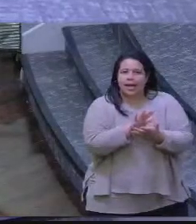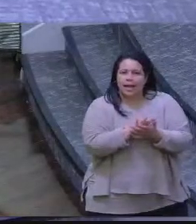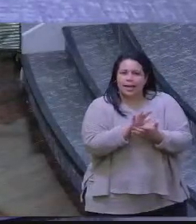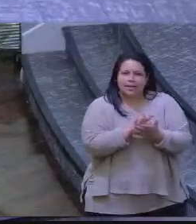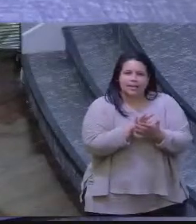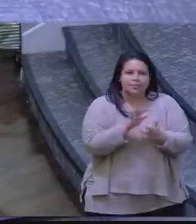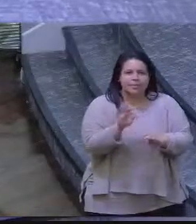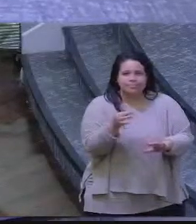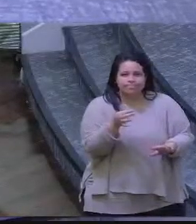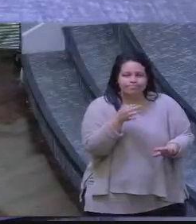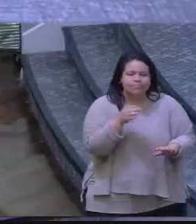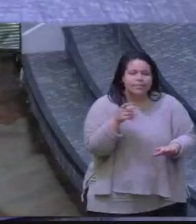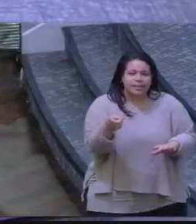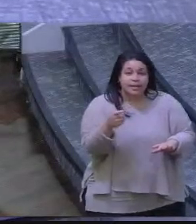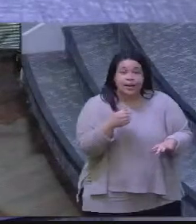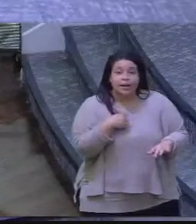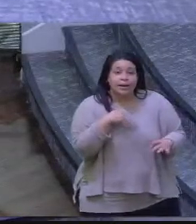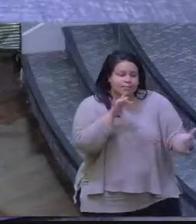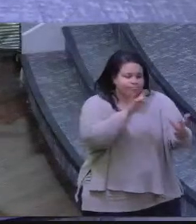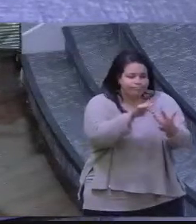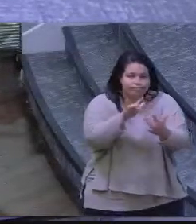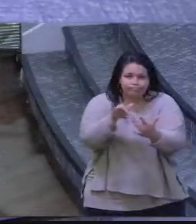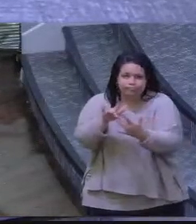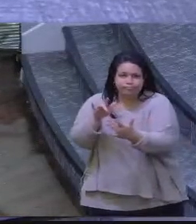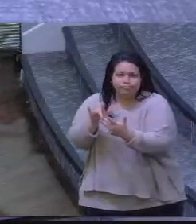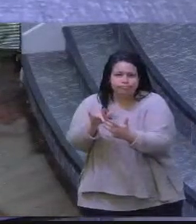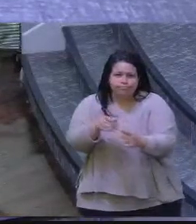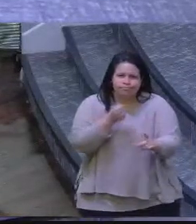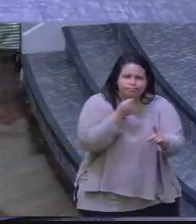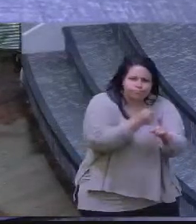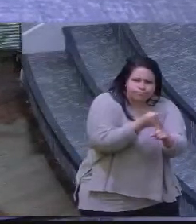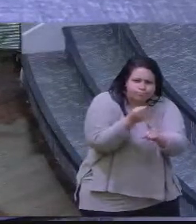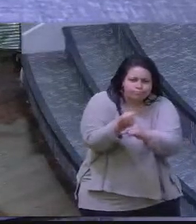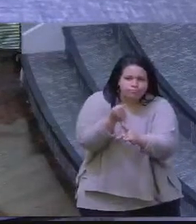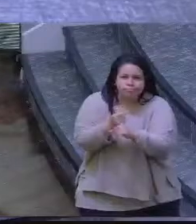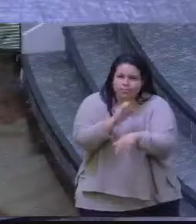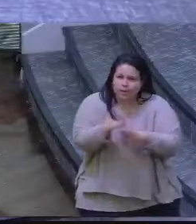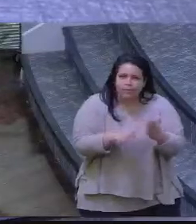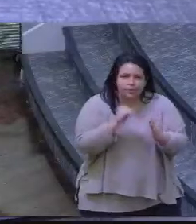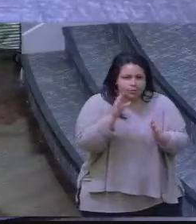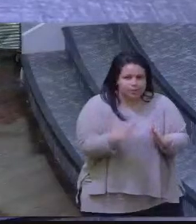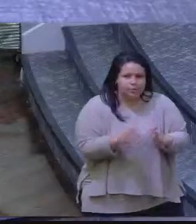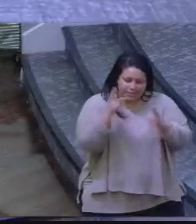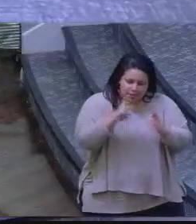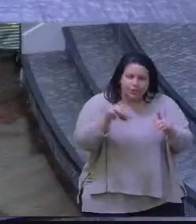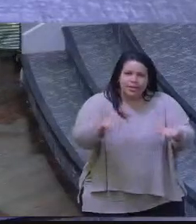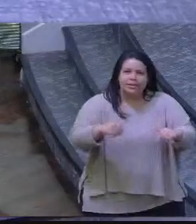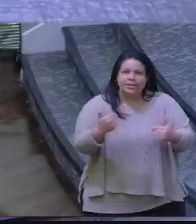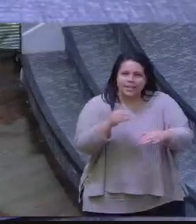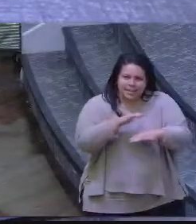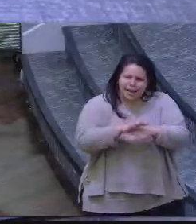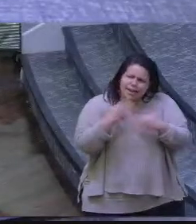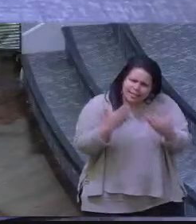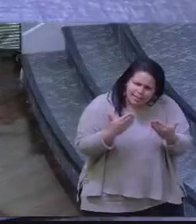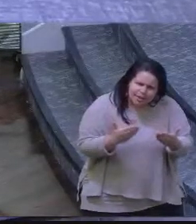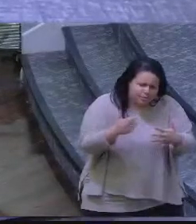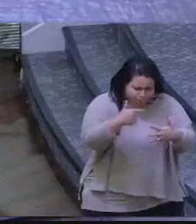to ensuring every student reaches their full potential is being recognized tonight. Thank you for that and for all you